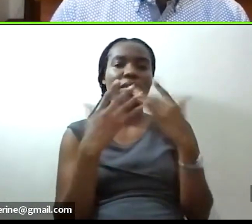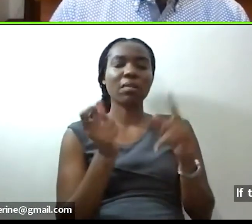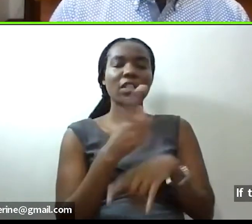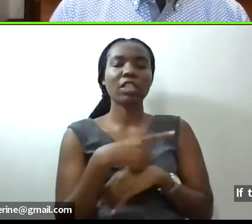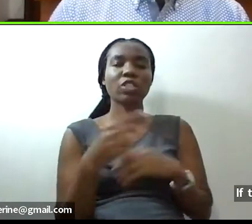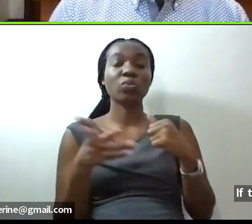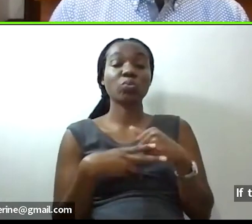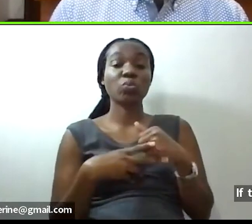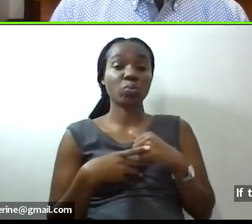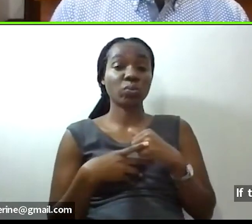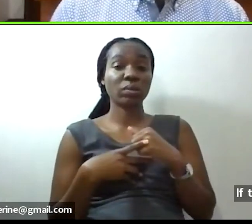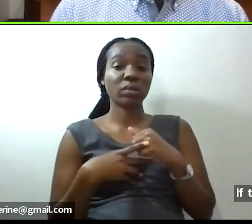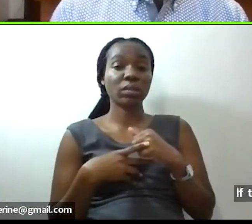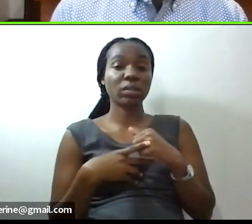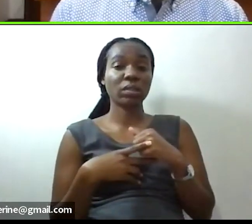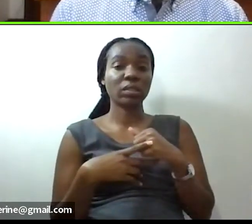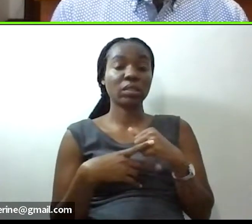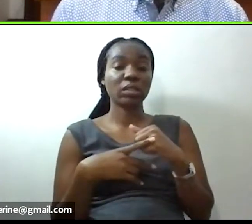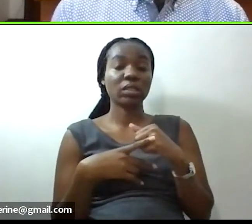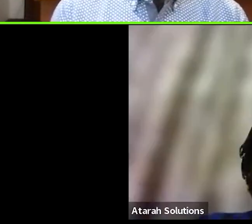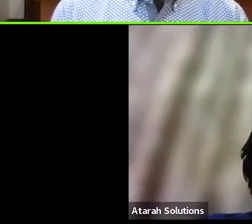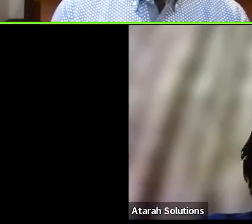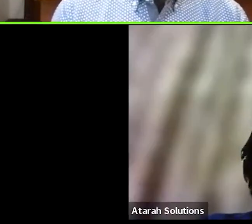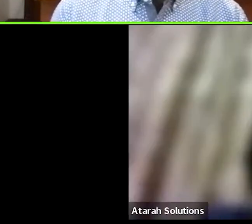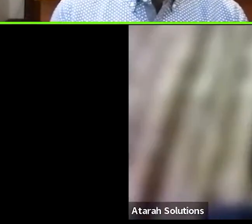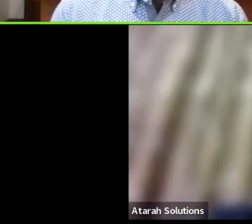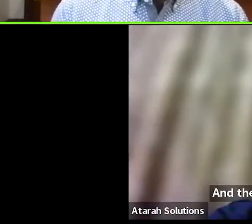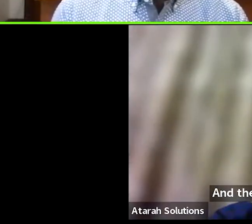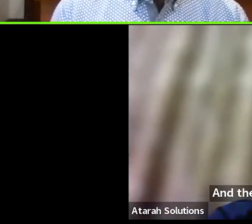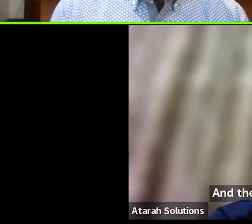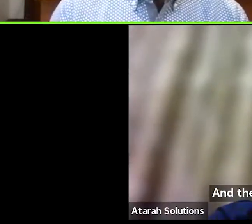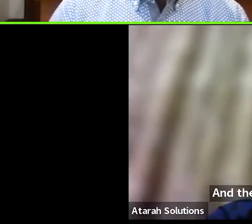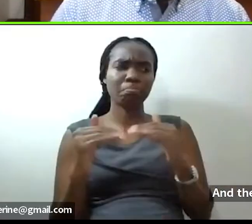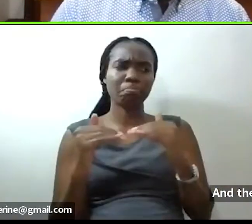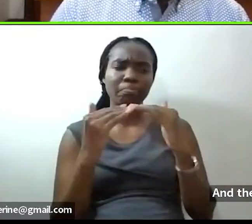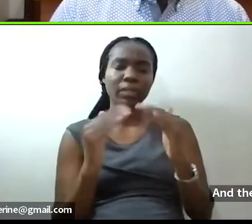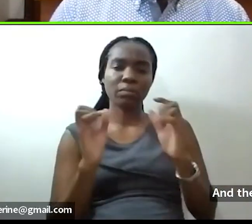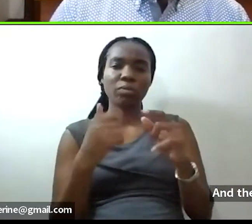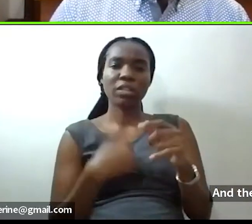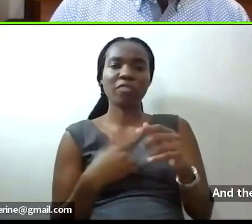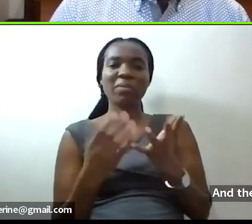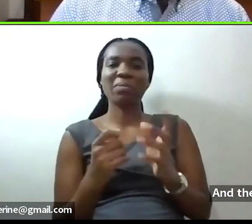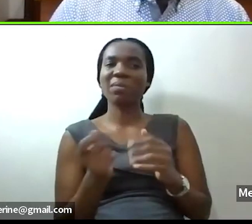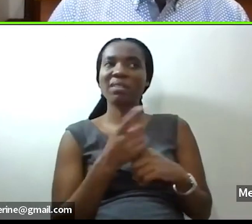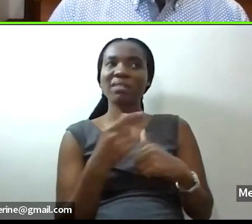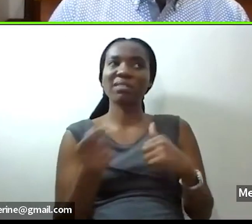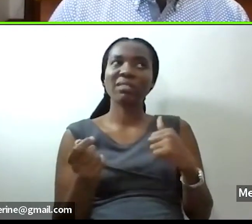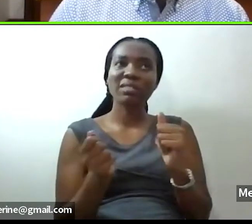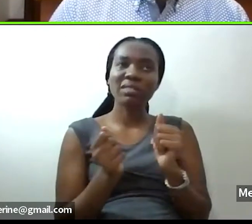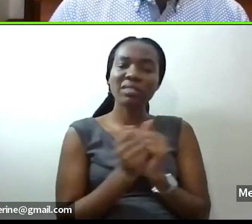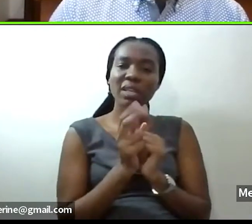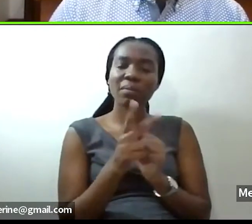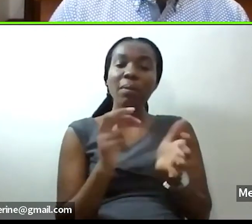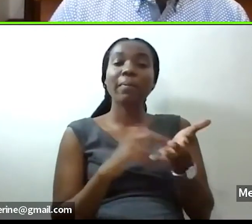instance, and the next coupon is in December, meaning every 6 months, it means in June,